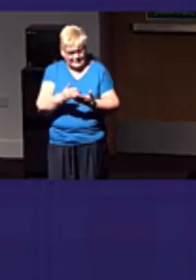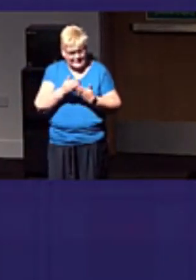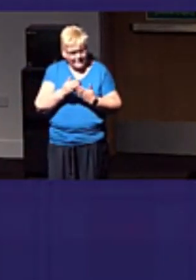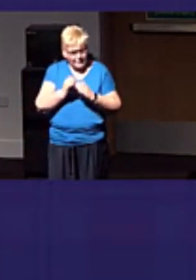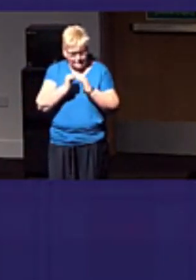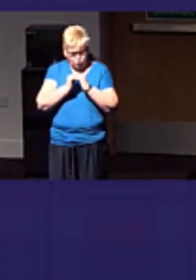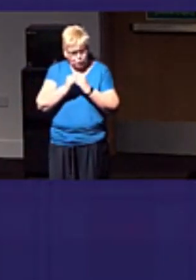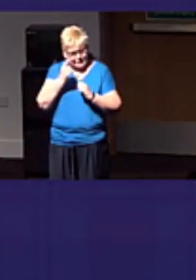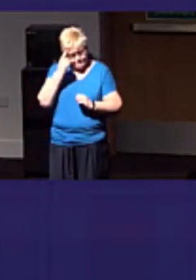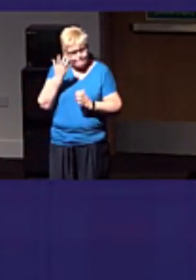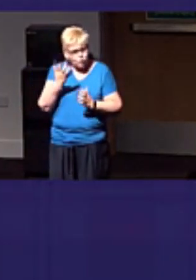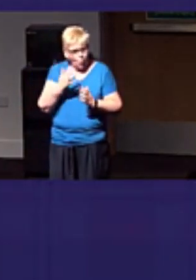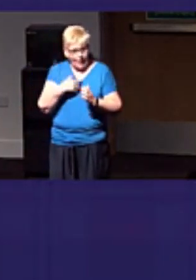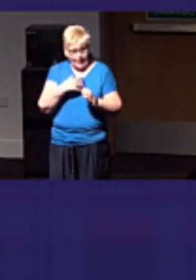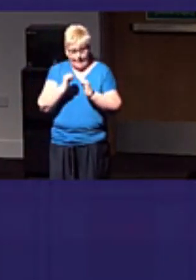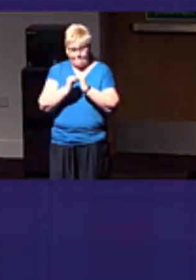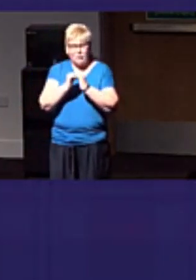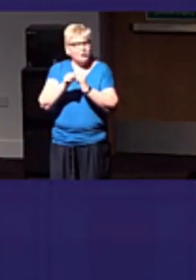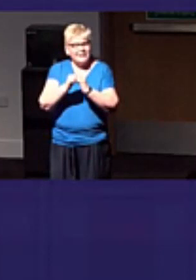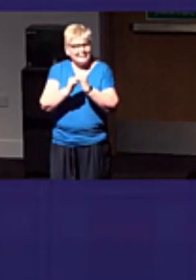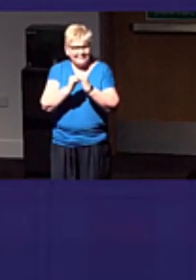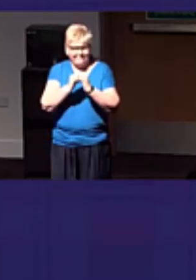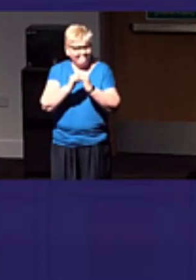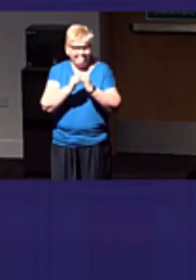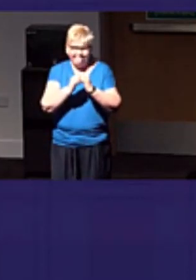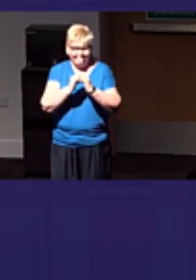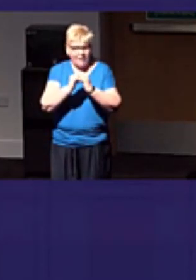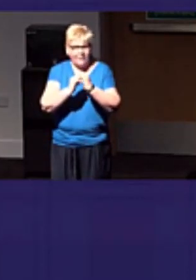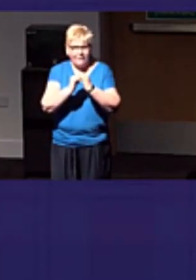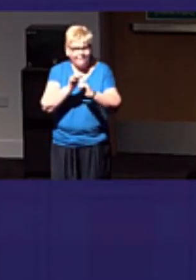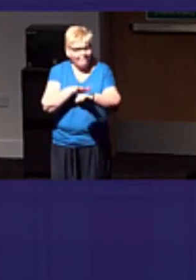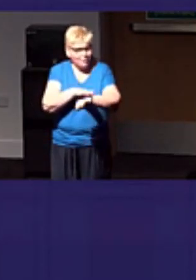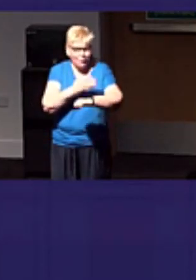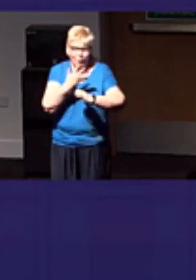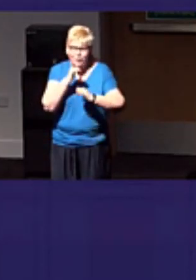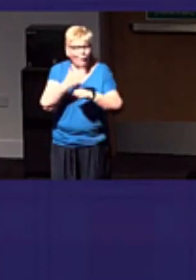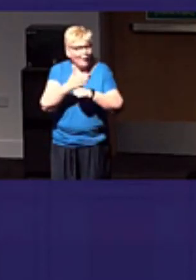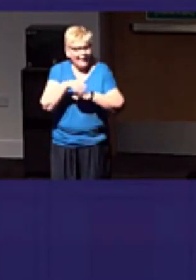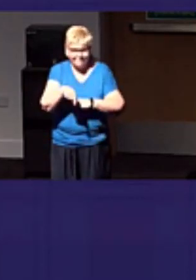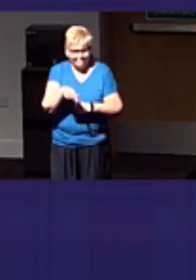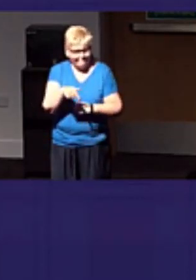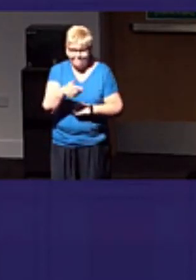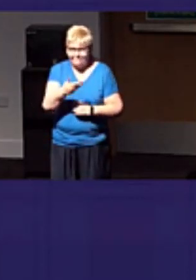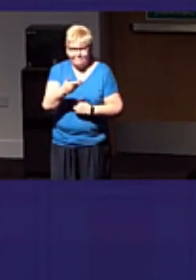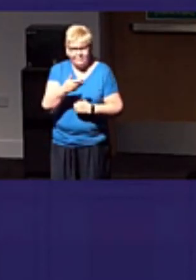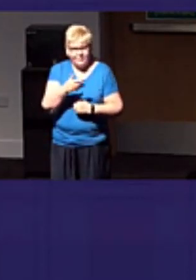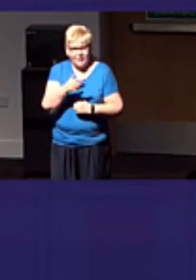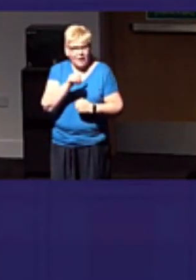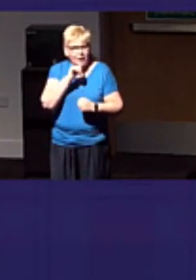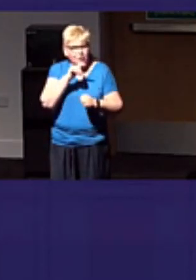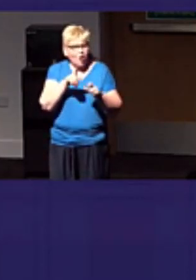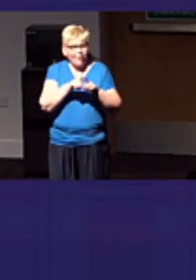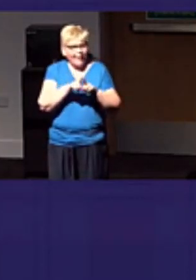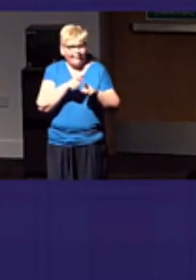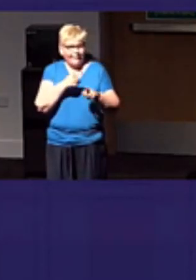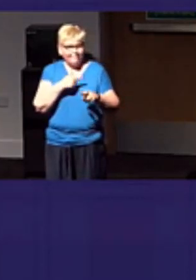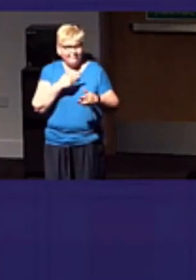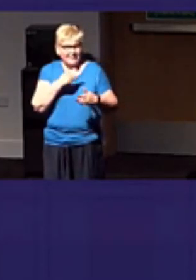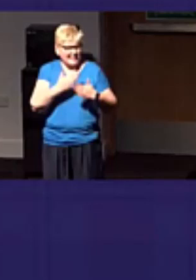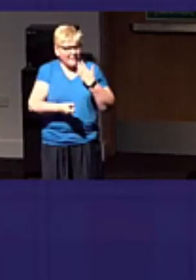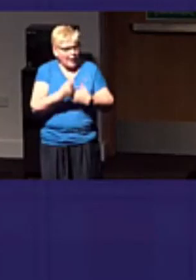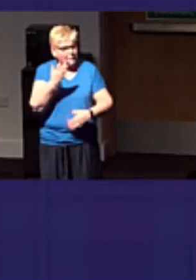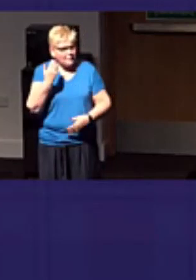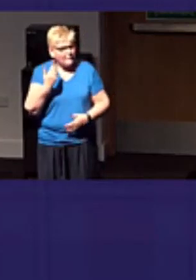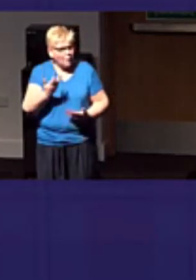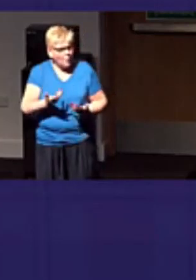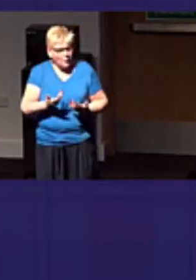The machine is obviously not functioning very well. We need to debug this machine. And it's not like I've never had a hard job before. I've